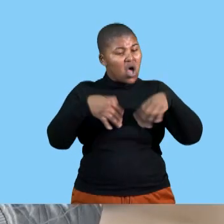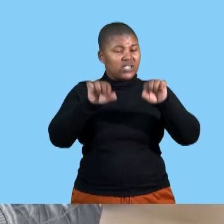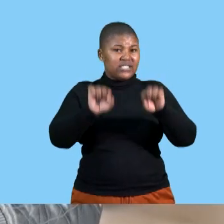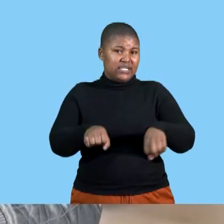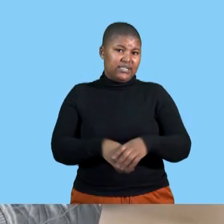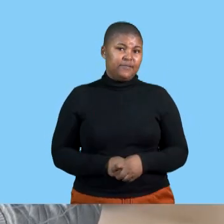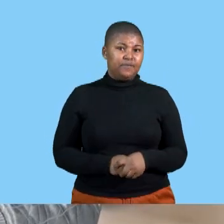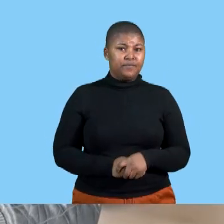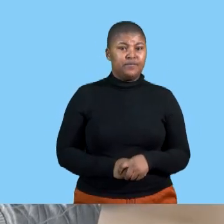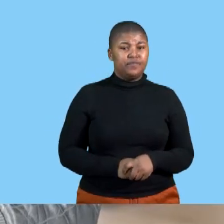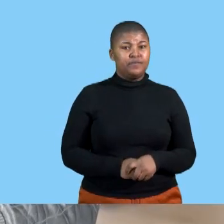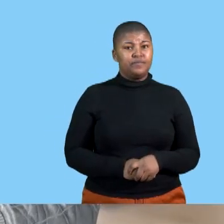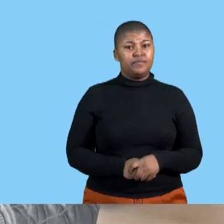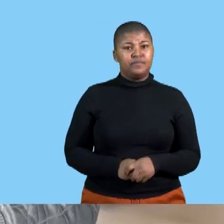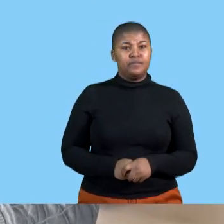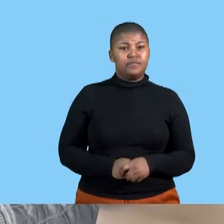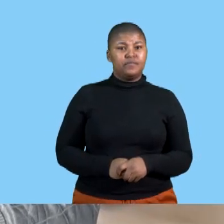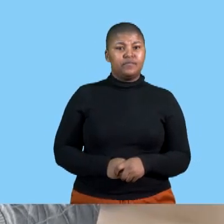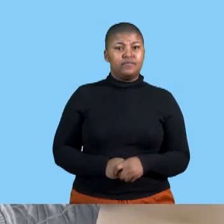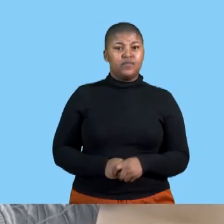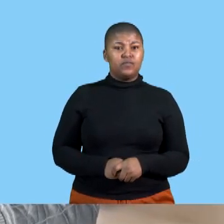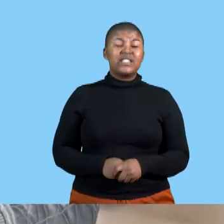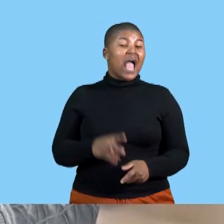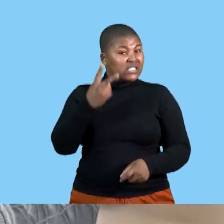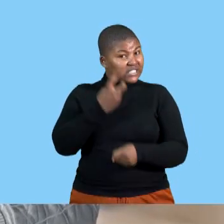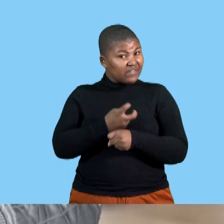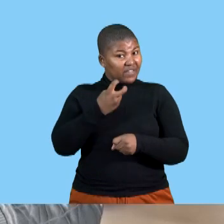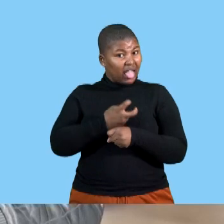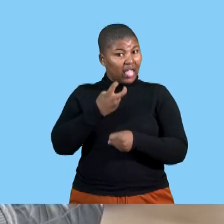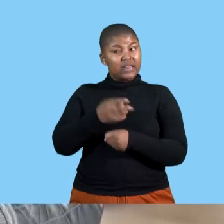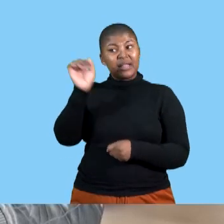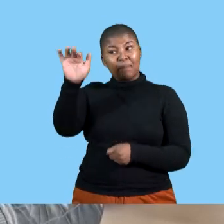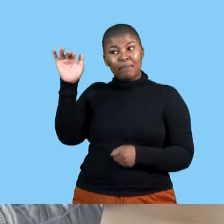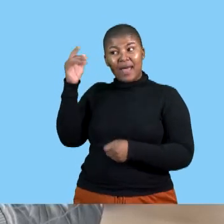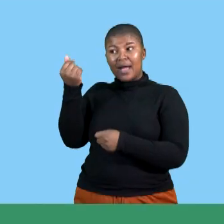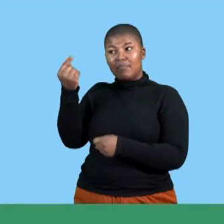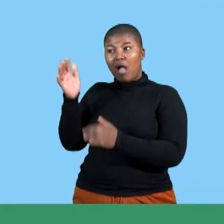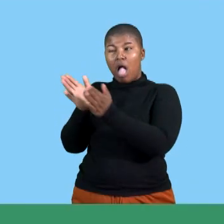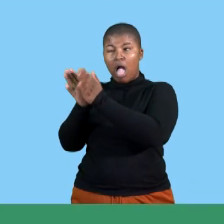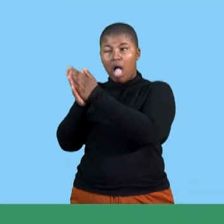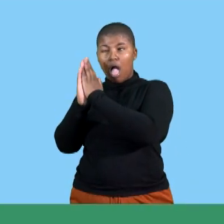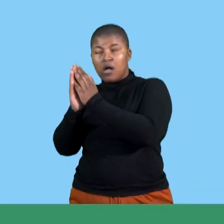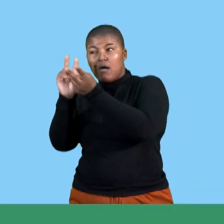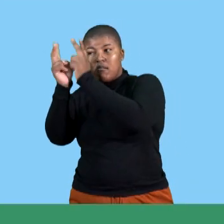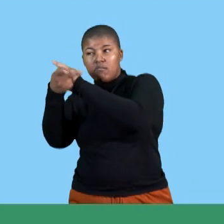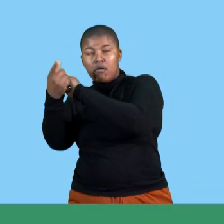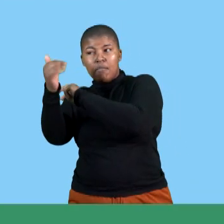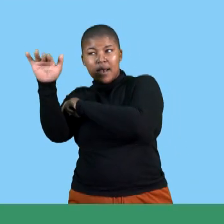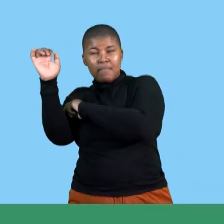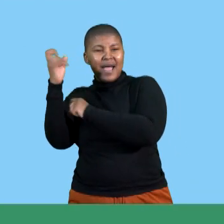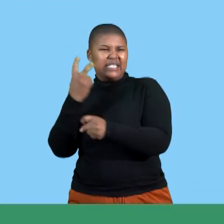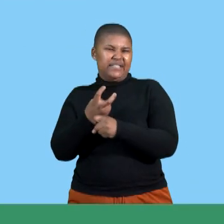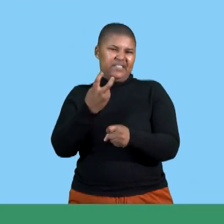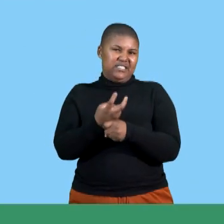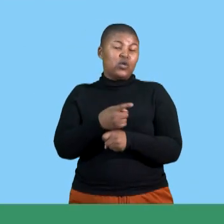be difficult to get a loan because their main objective is not to always make a profit.